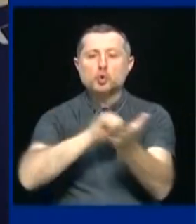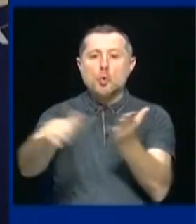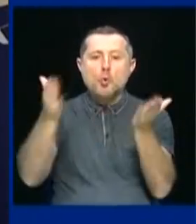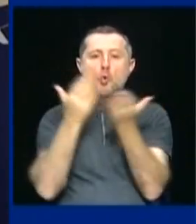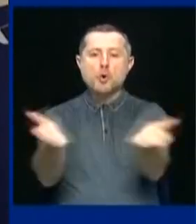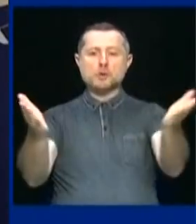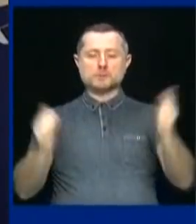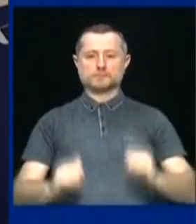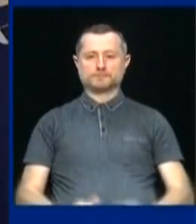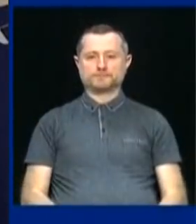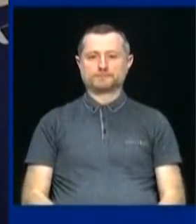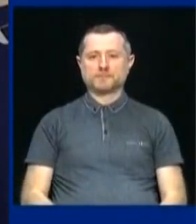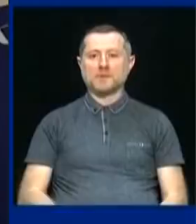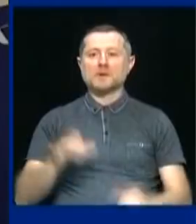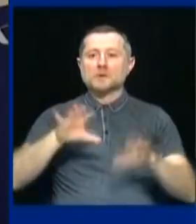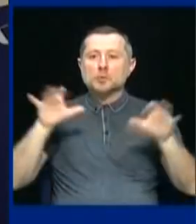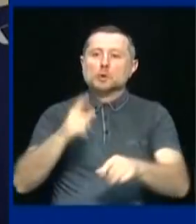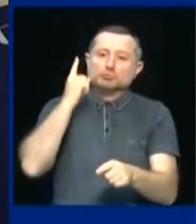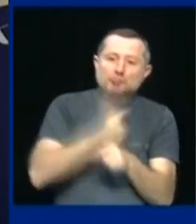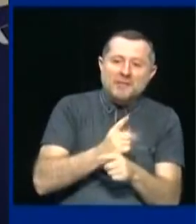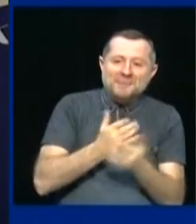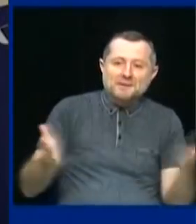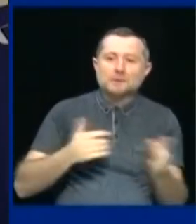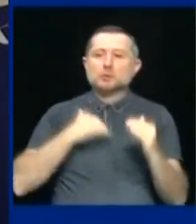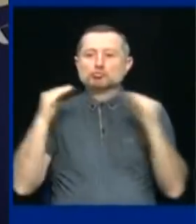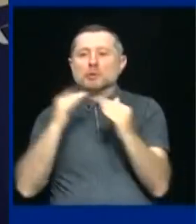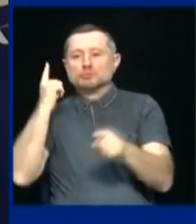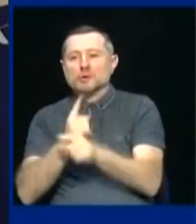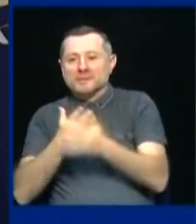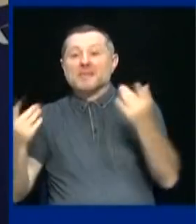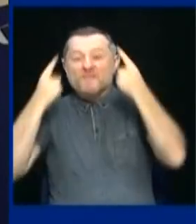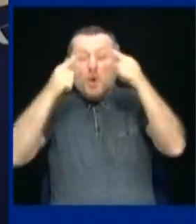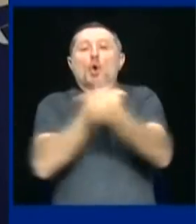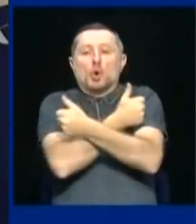thing is doing the right thing for you.